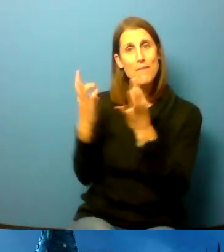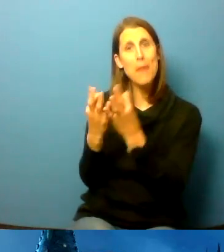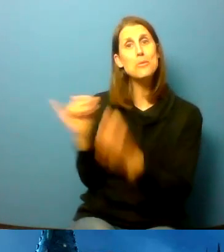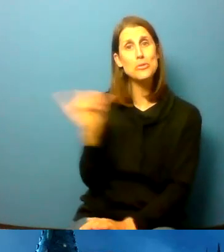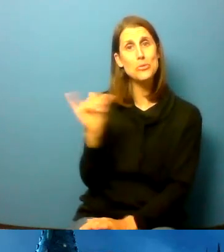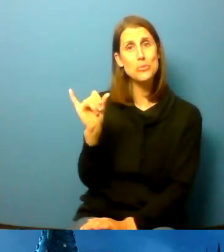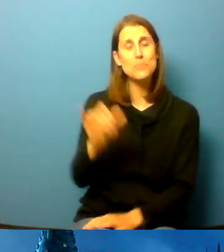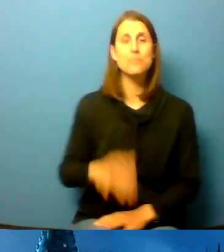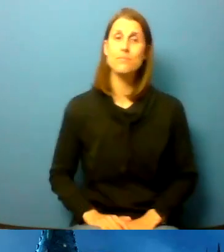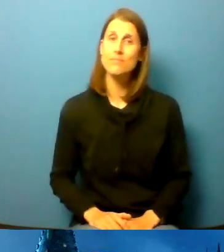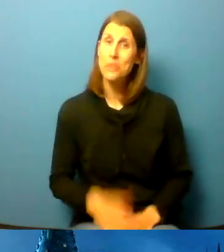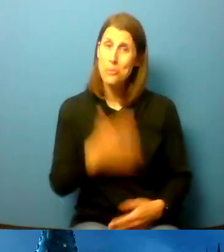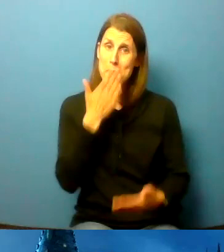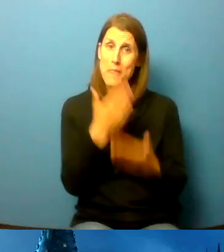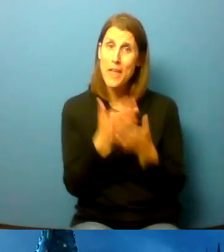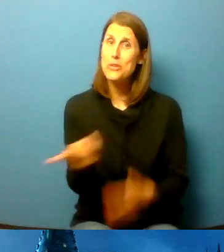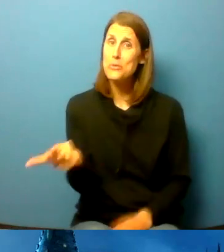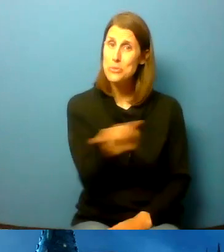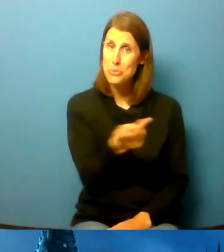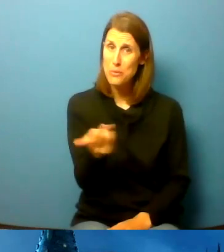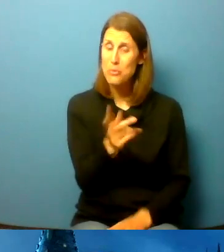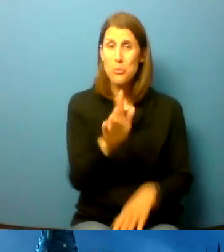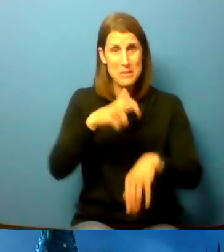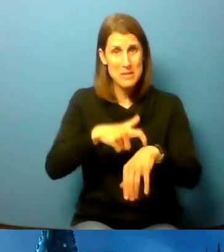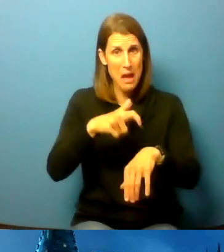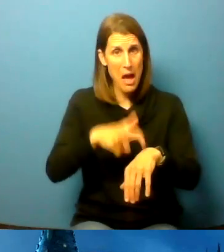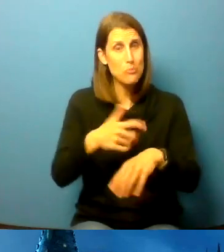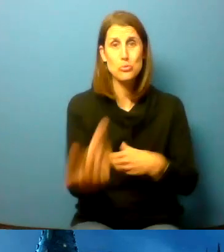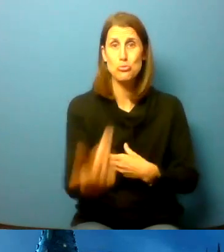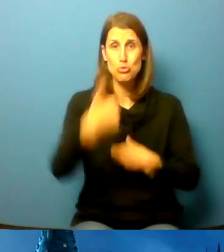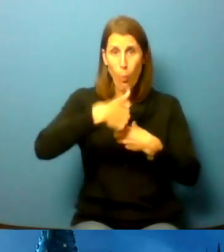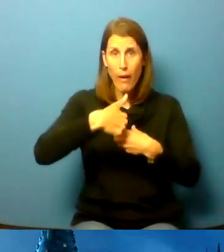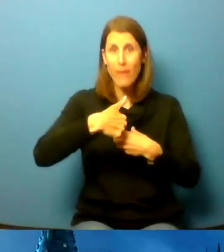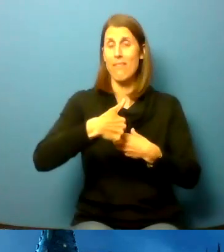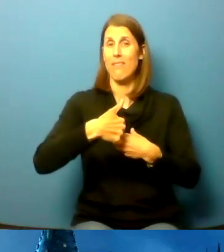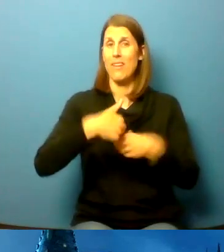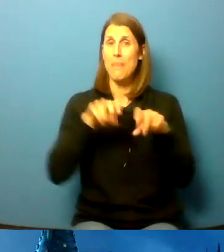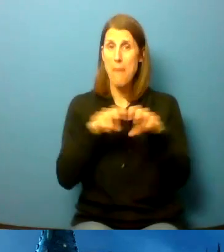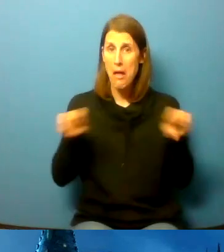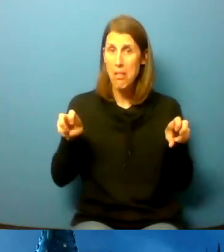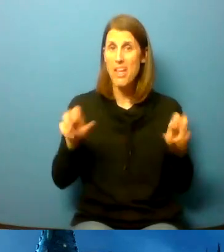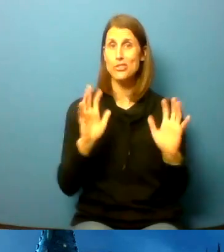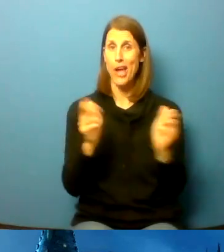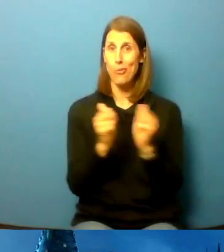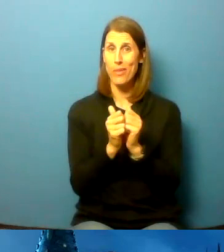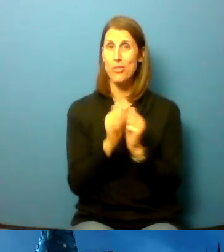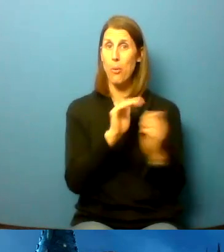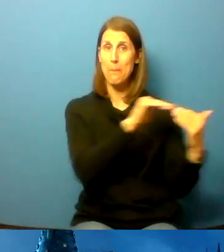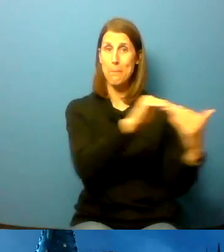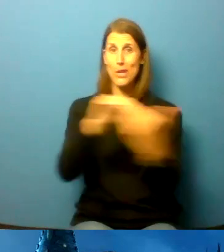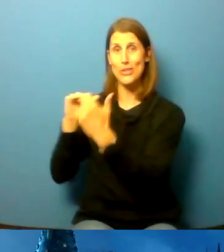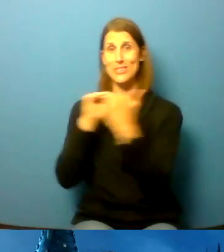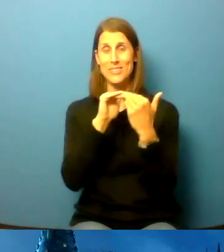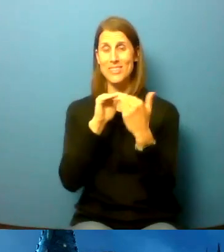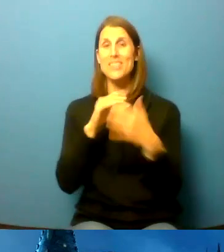Well, thank you both for taking the time out of your busy days to chat with your colleagues on this panel about virtual backgrounds